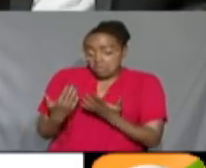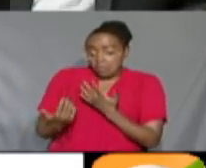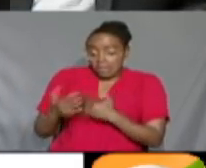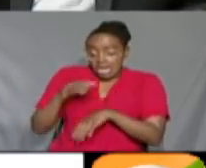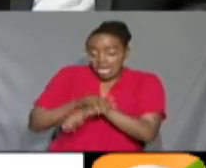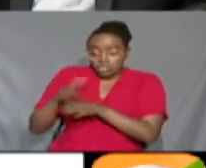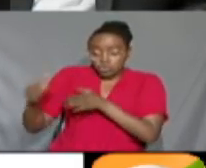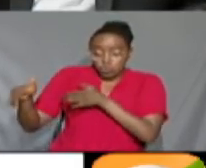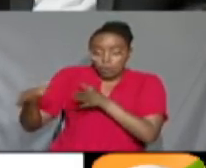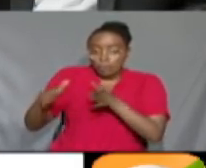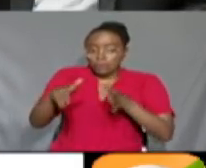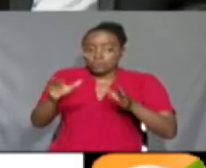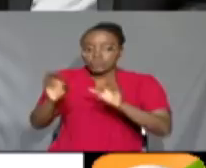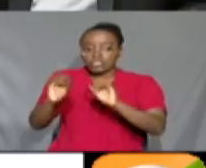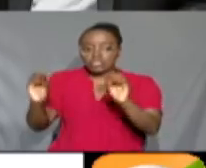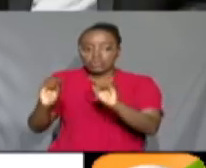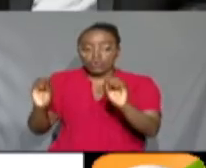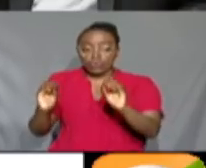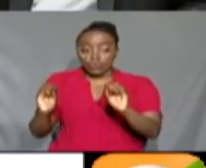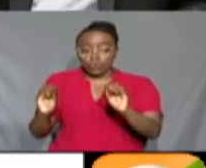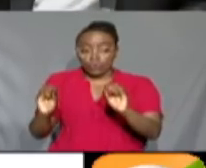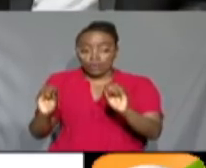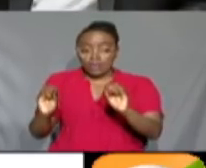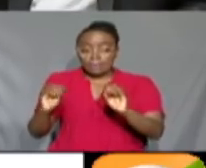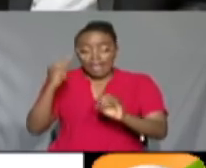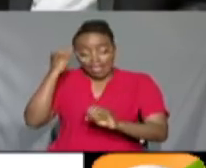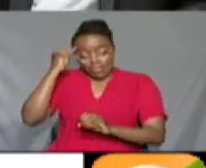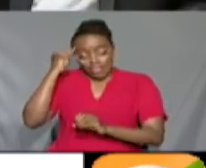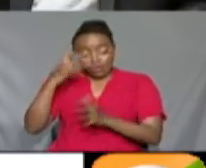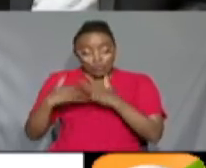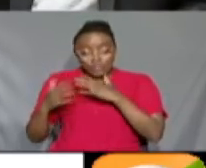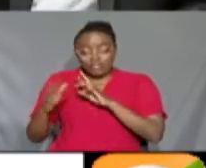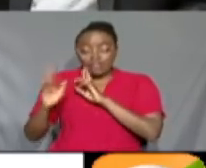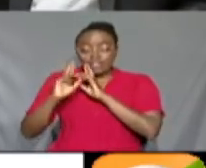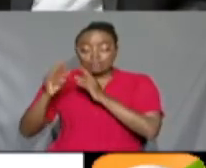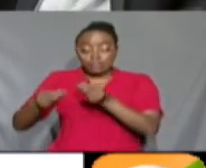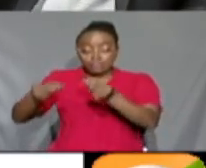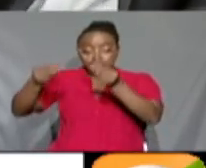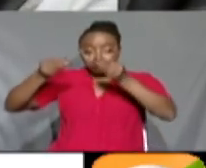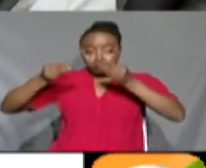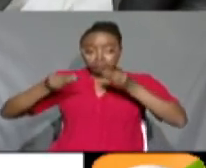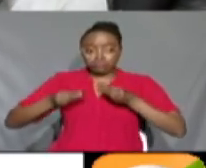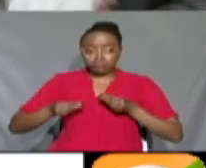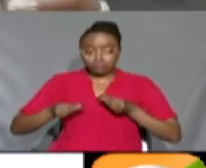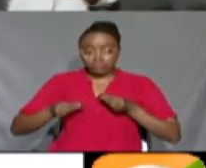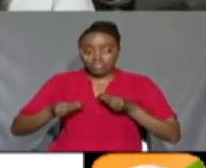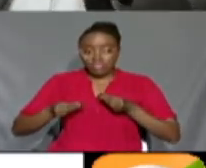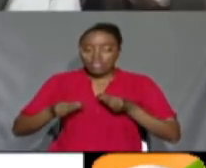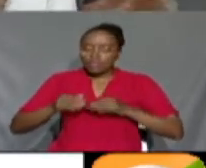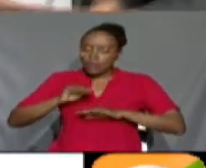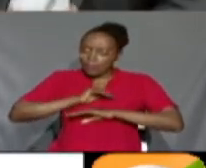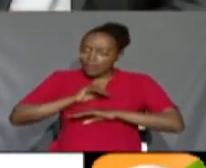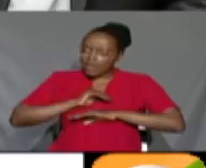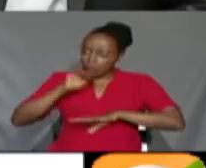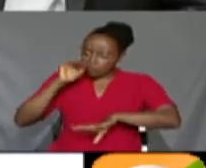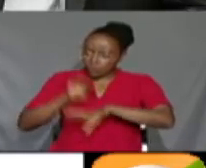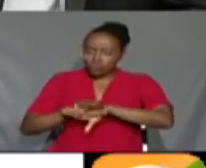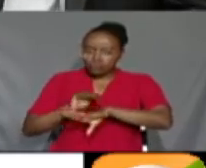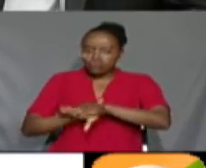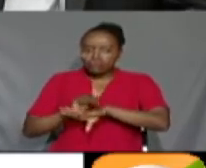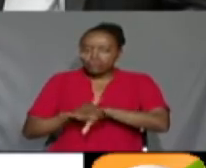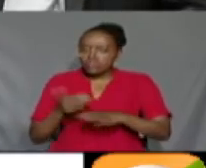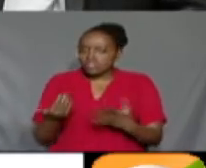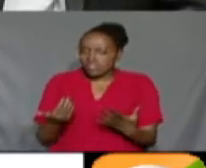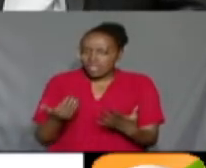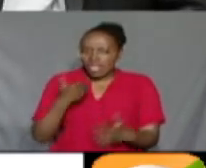an opportunity in the first instance. So I think mm-hmm. whatever report they bring now should be enough or good enough that